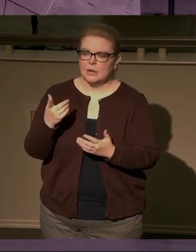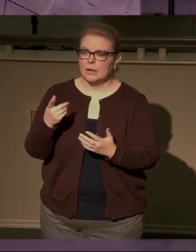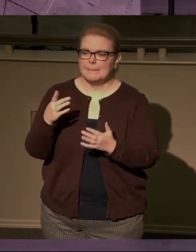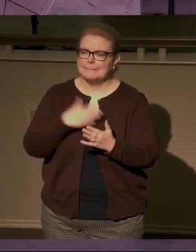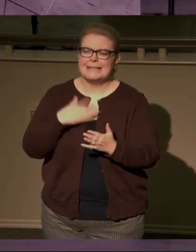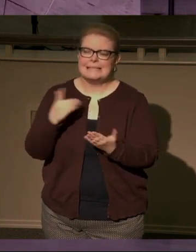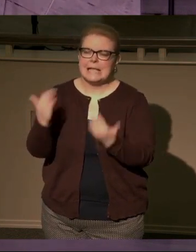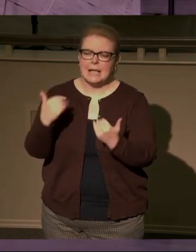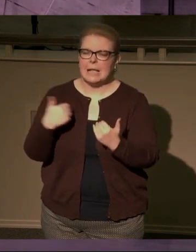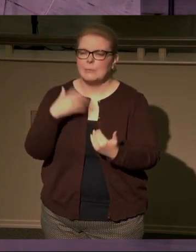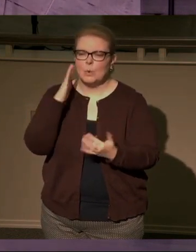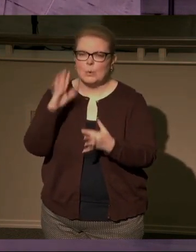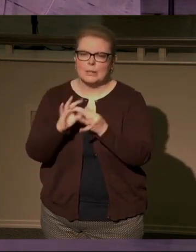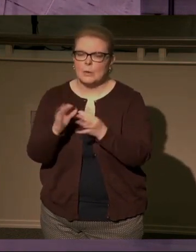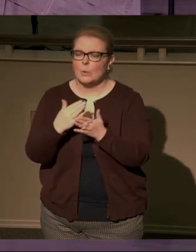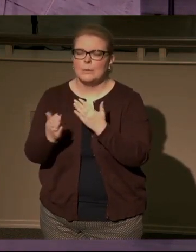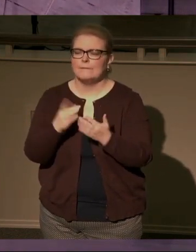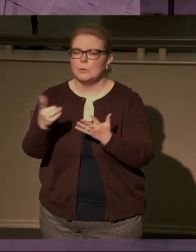big